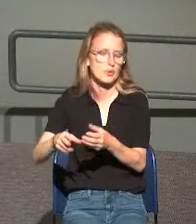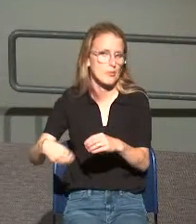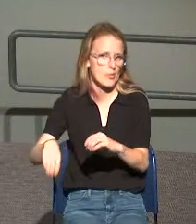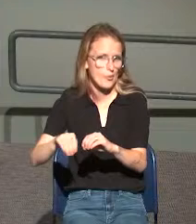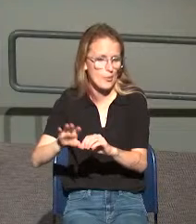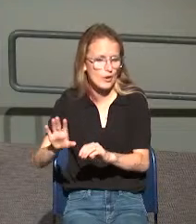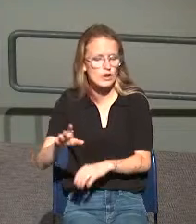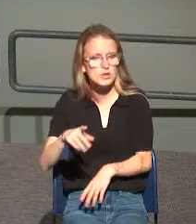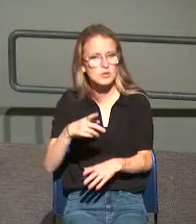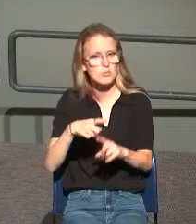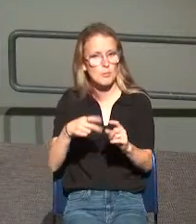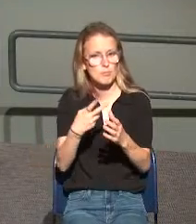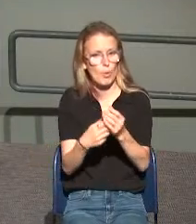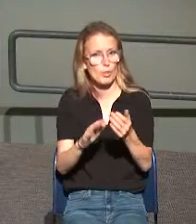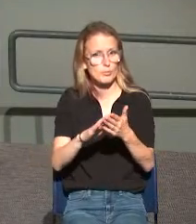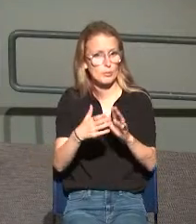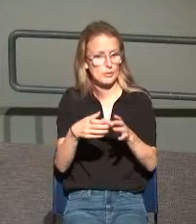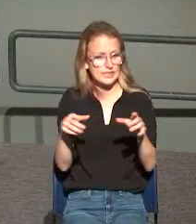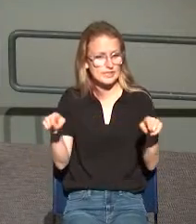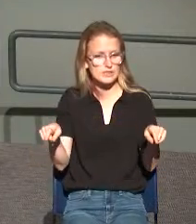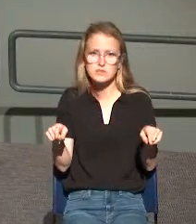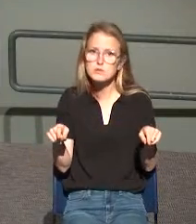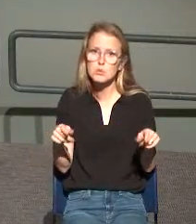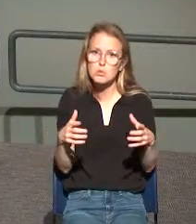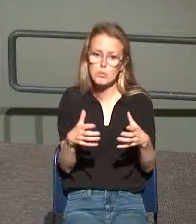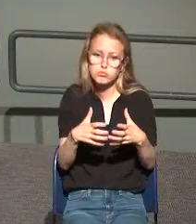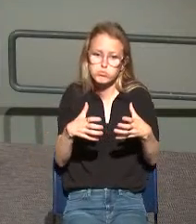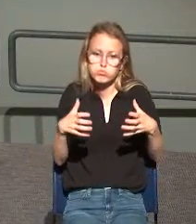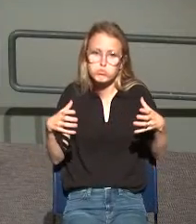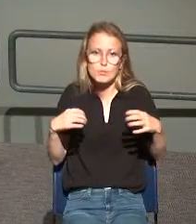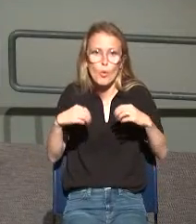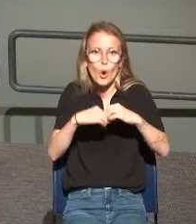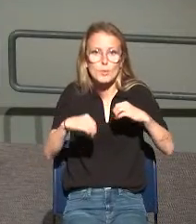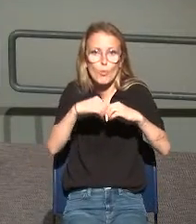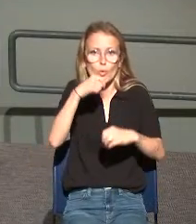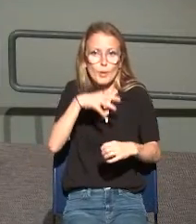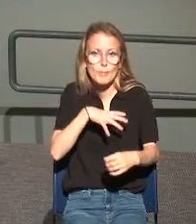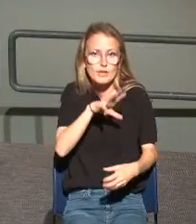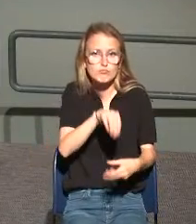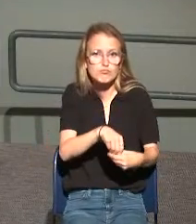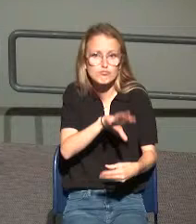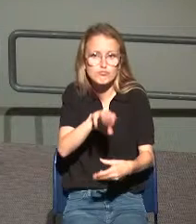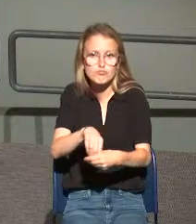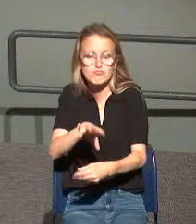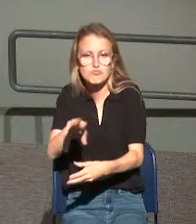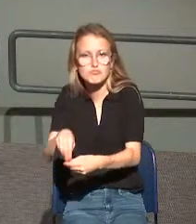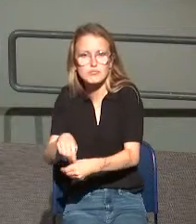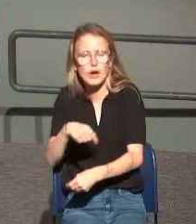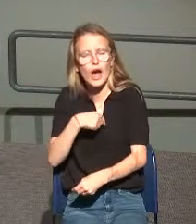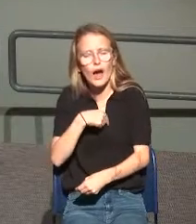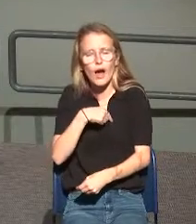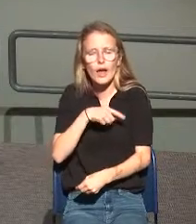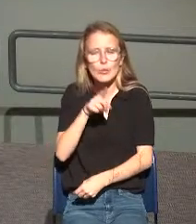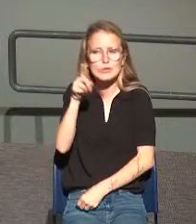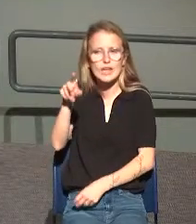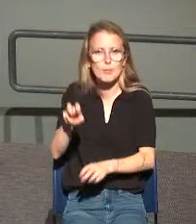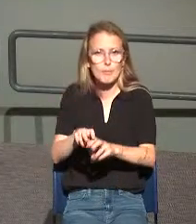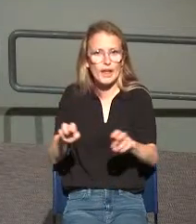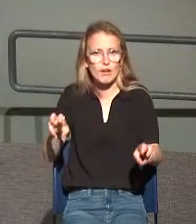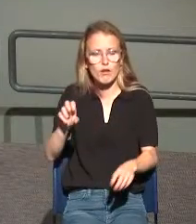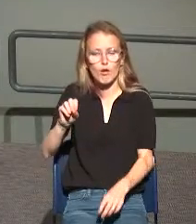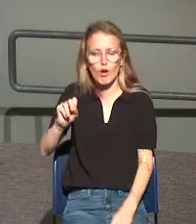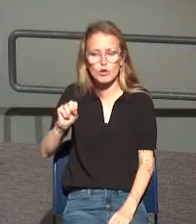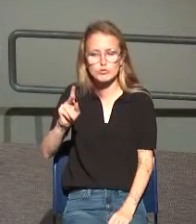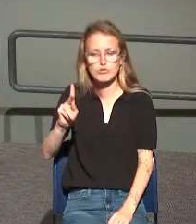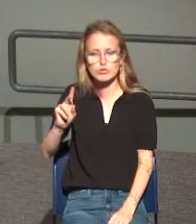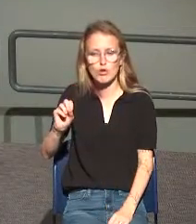both of those communities seem to have a lot of women in them. So I was at a panel that we did at Oshkosh last year,